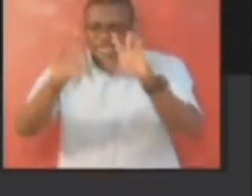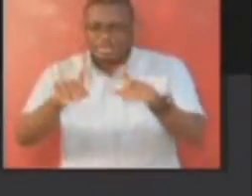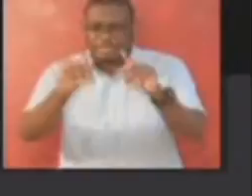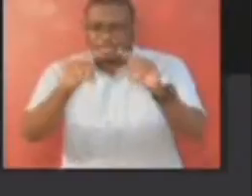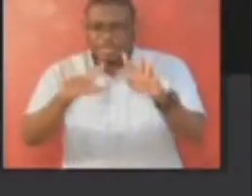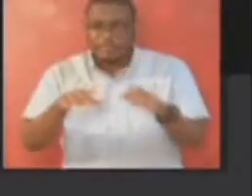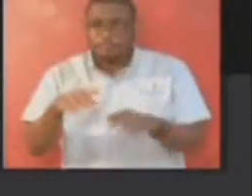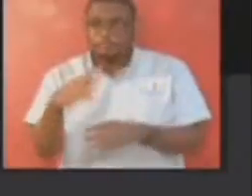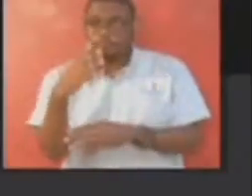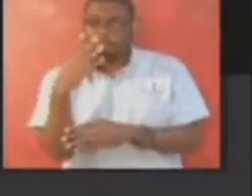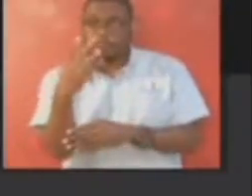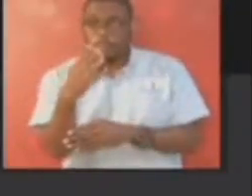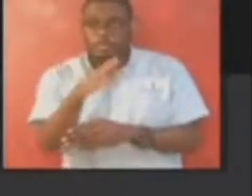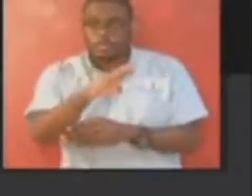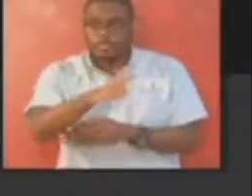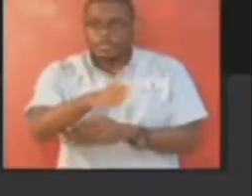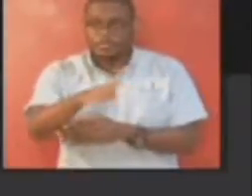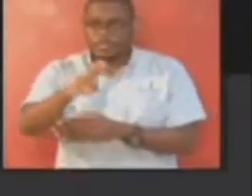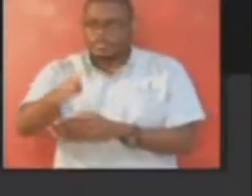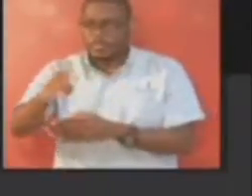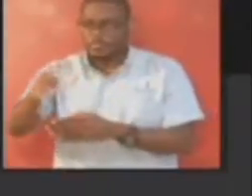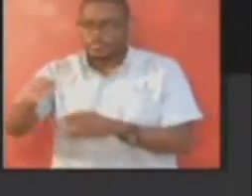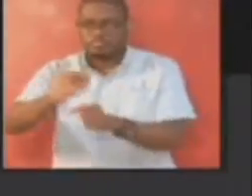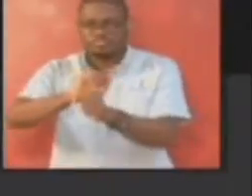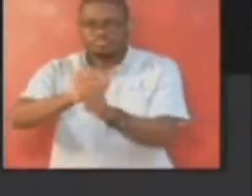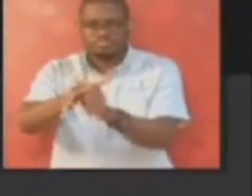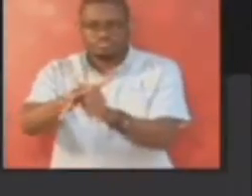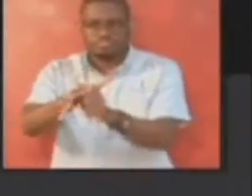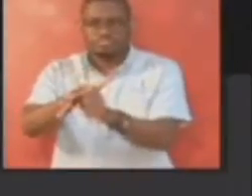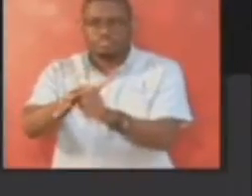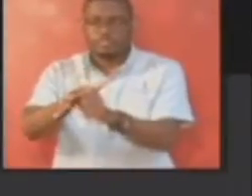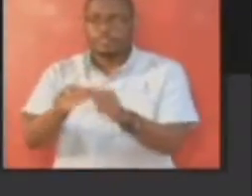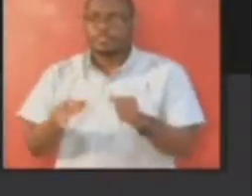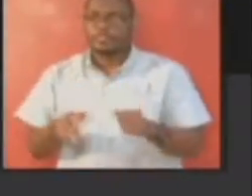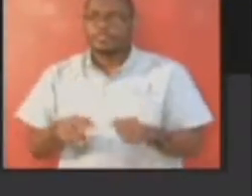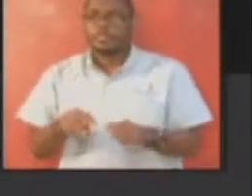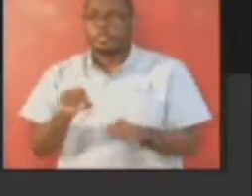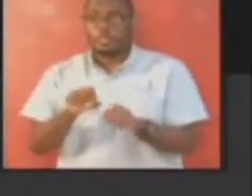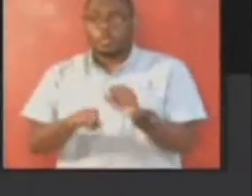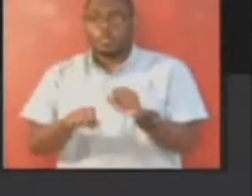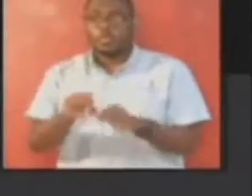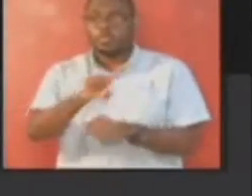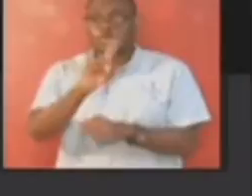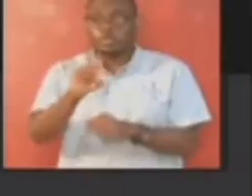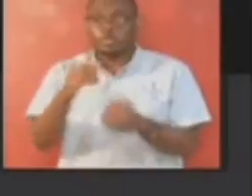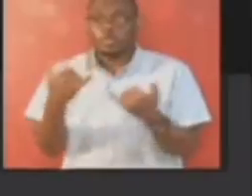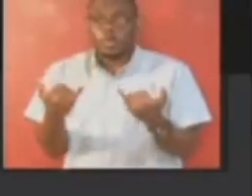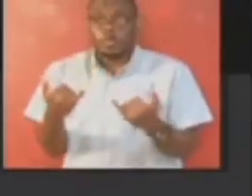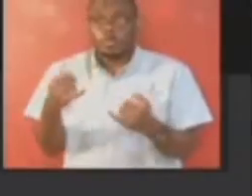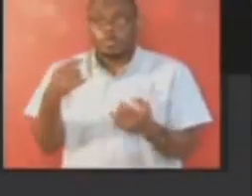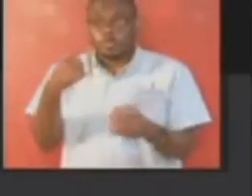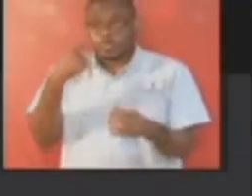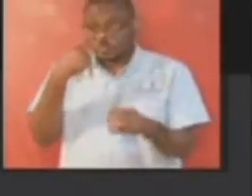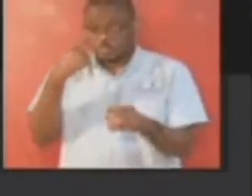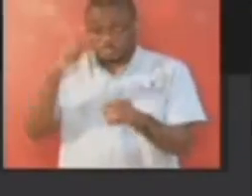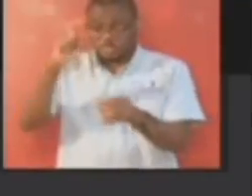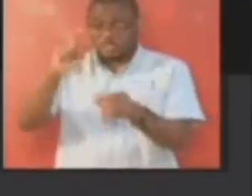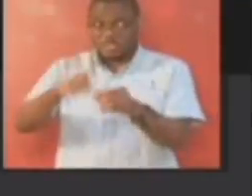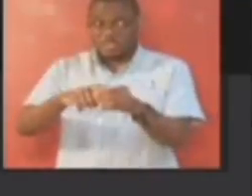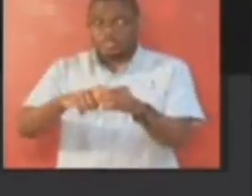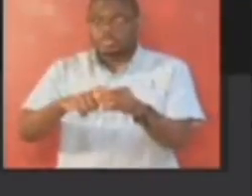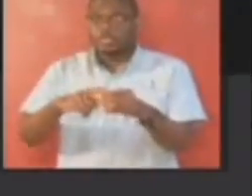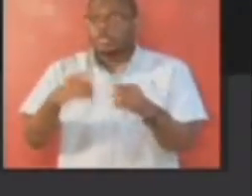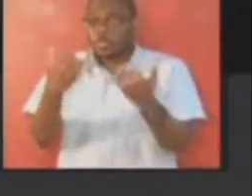the coronavirus, 2 alpha and 2 beta. The question I have is, the current swab test we have in TNT, does that